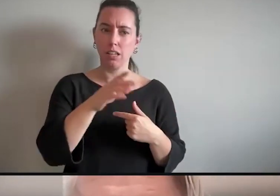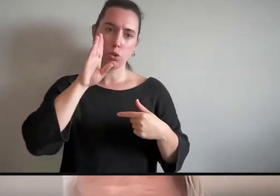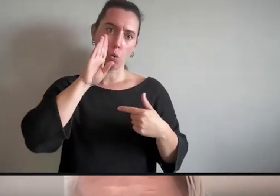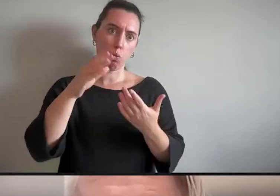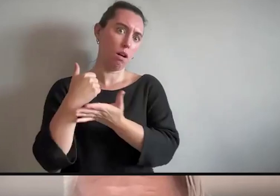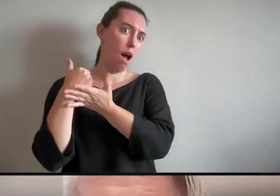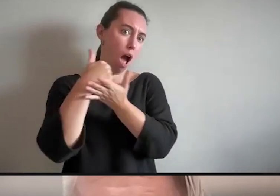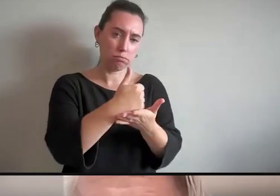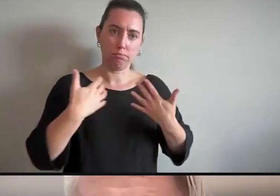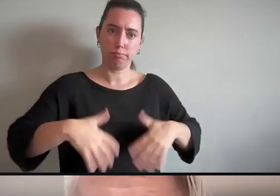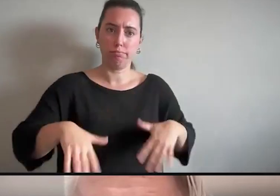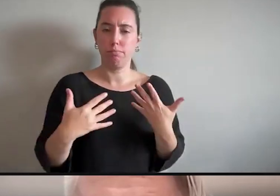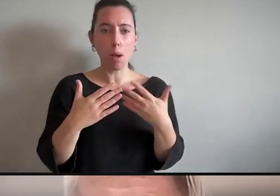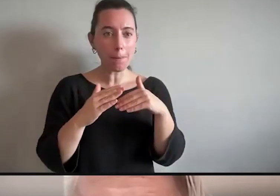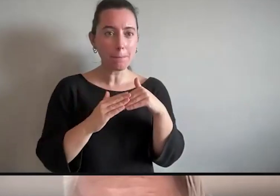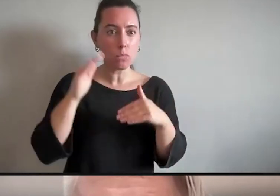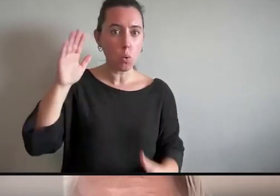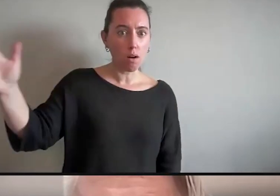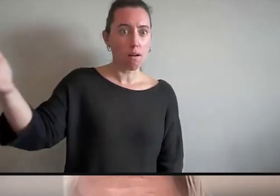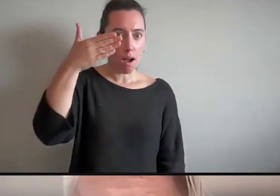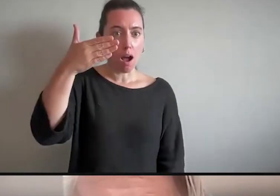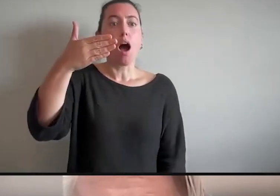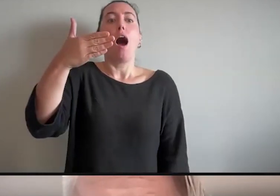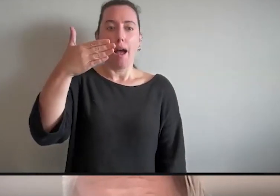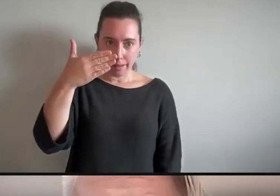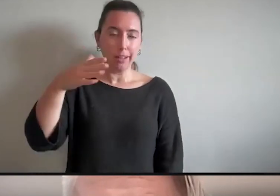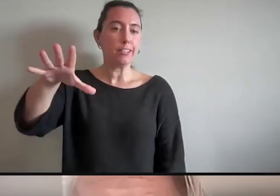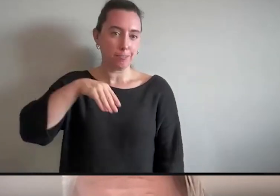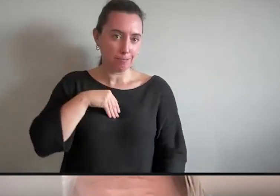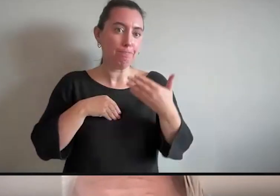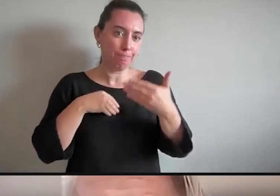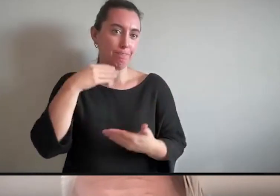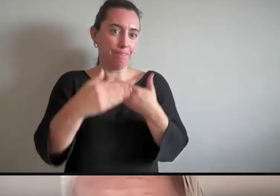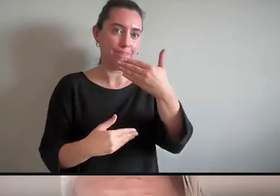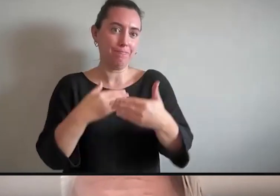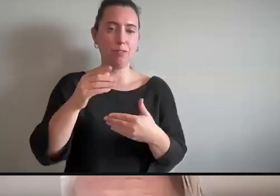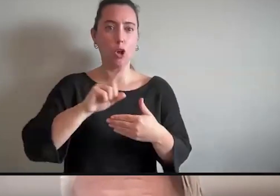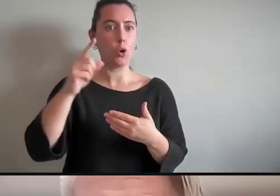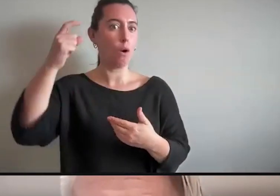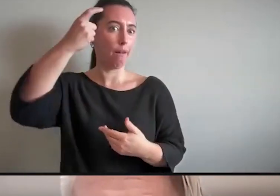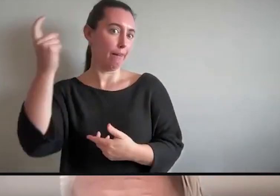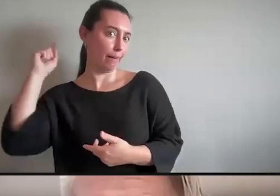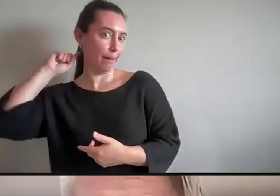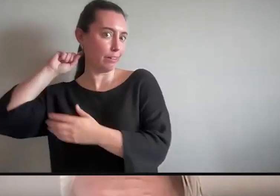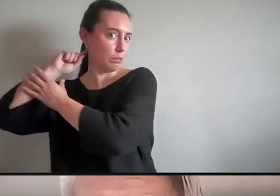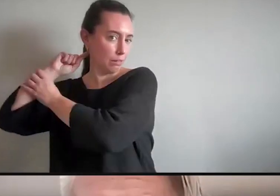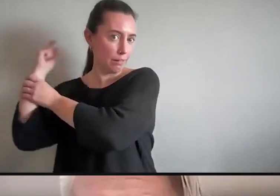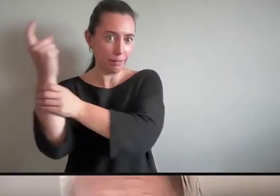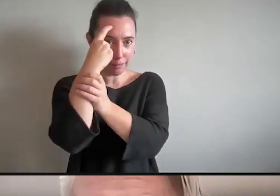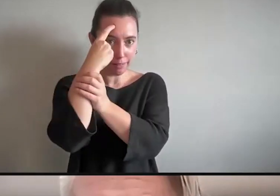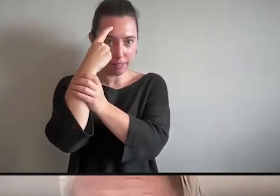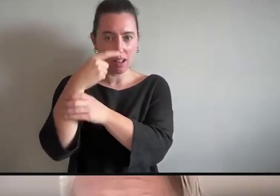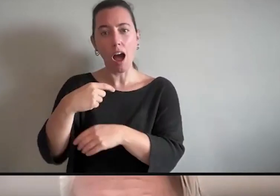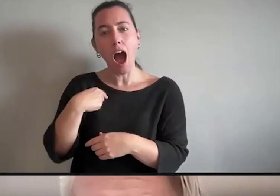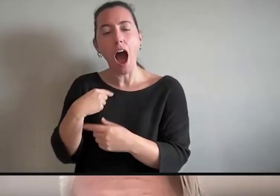getting this more front and center for people. And I was listening to a presentation yesterday by Jonathan Lazar at the Trace Center at